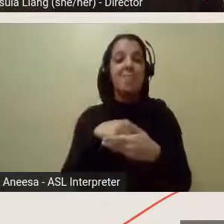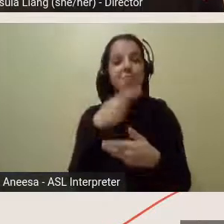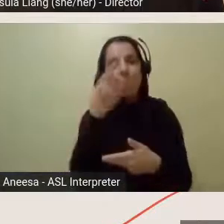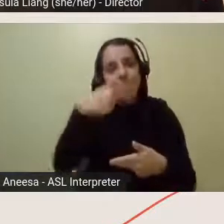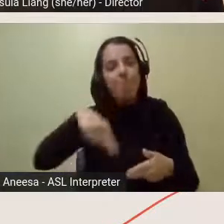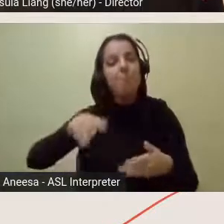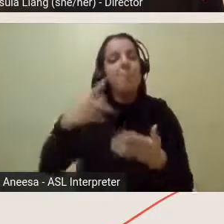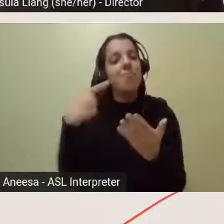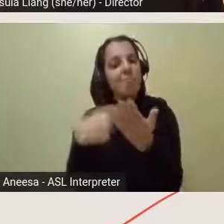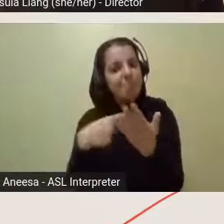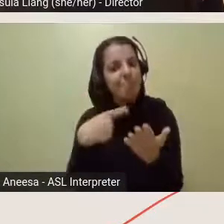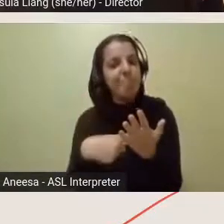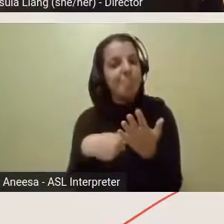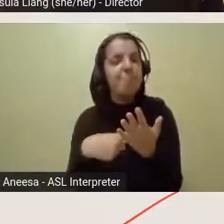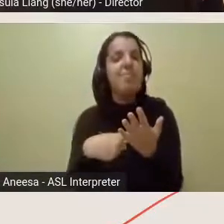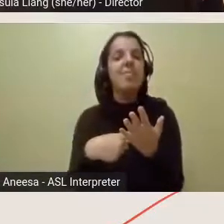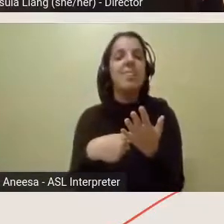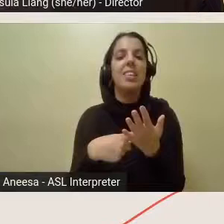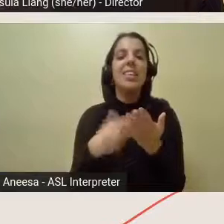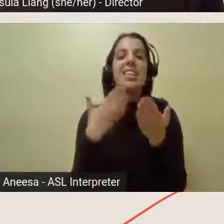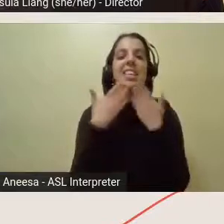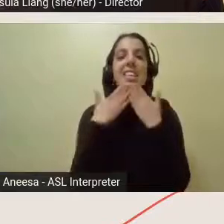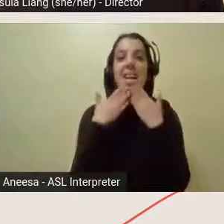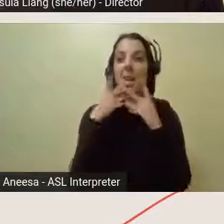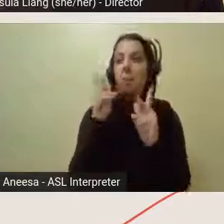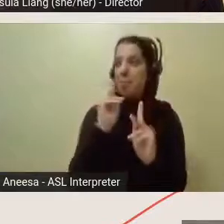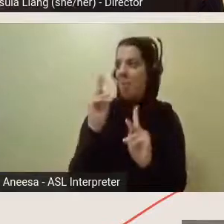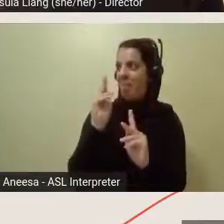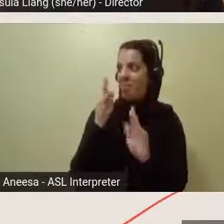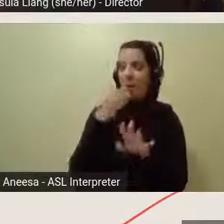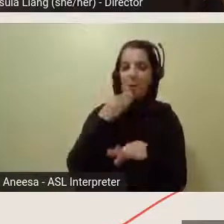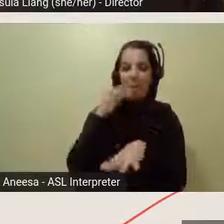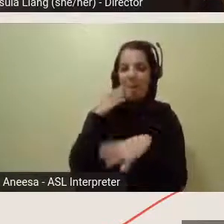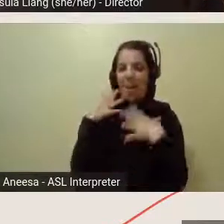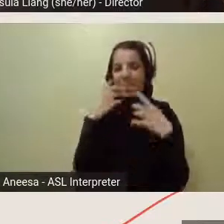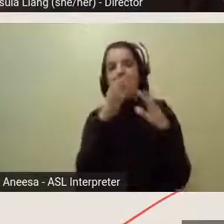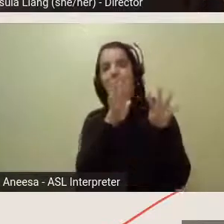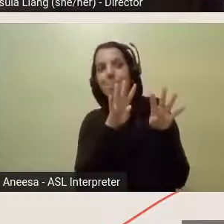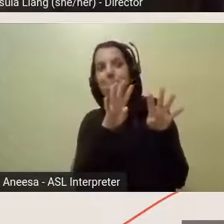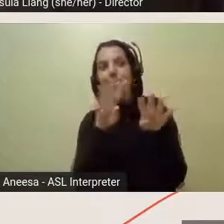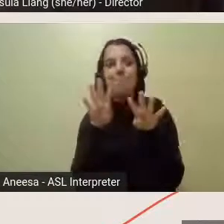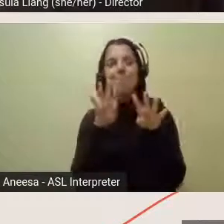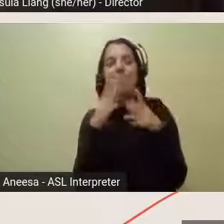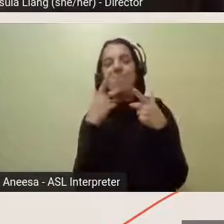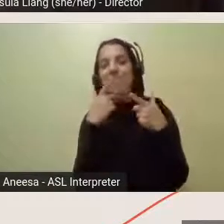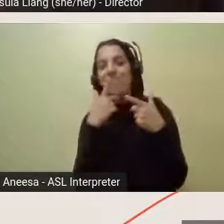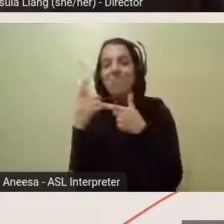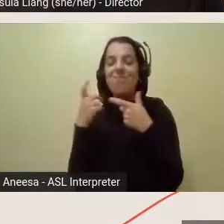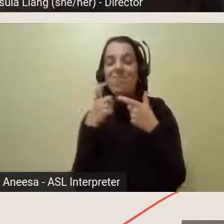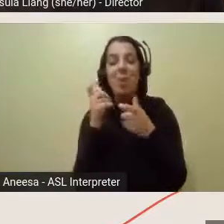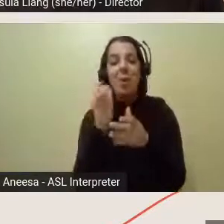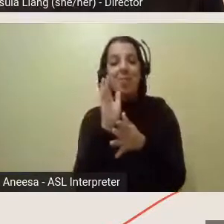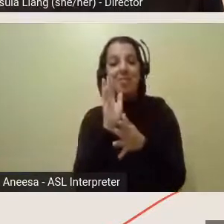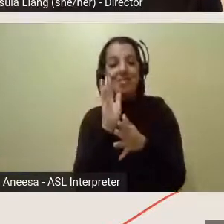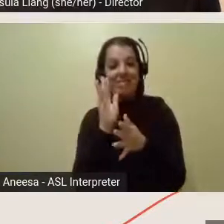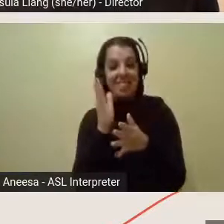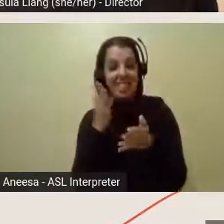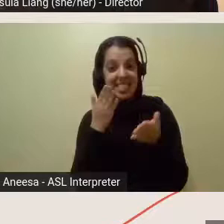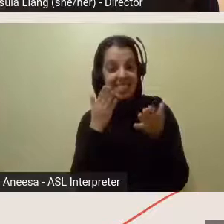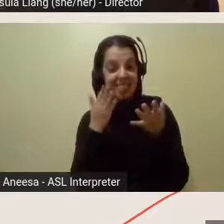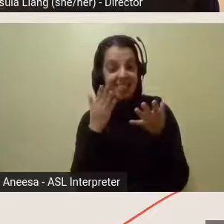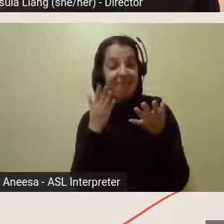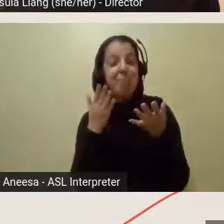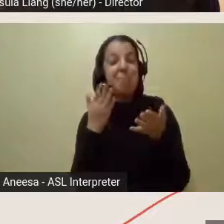this. Thanks to the folks at home, keep talking about it. Please invite other folks to check it out and to check